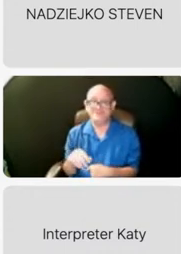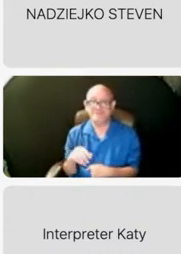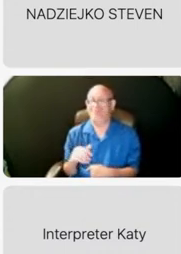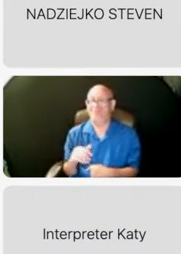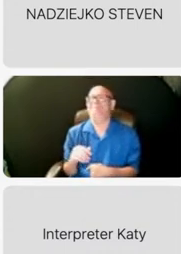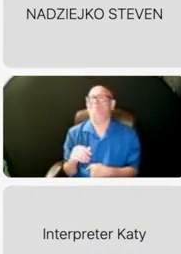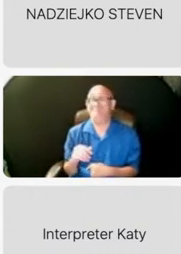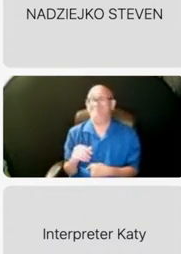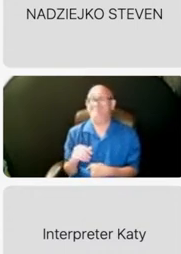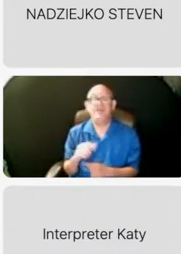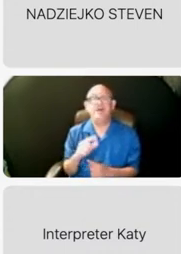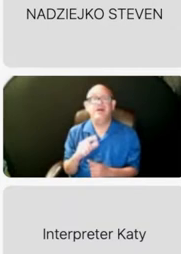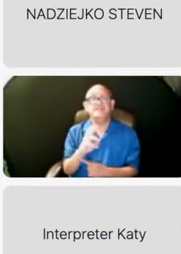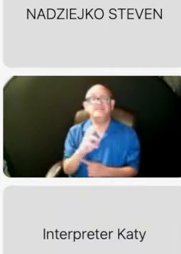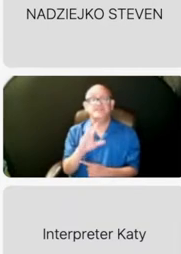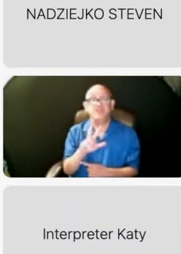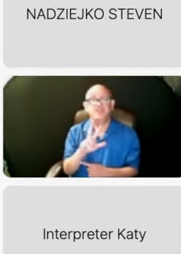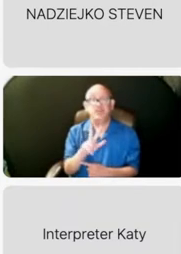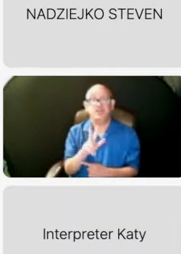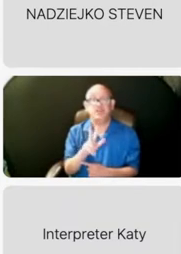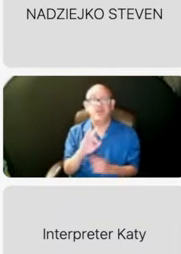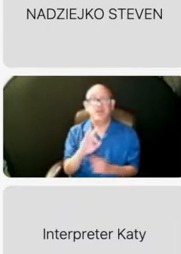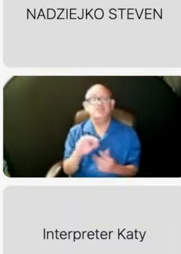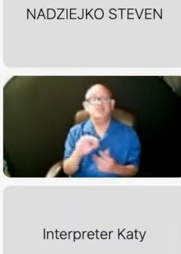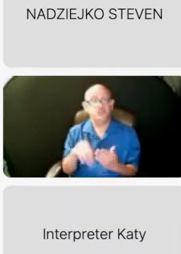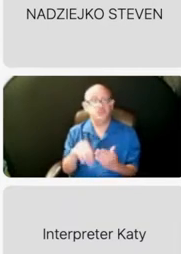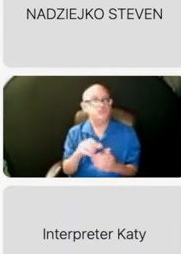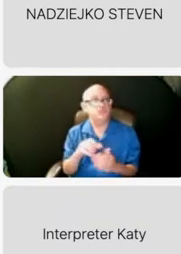639 are in further education